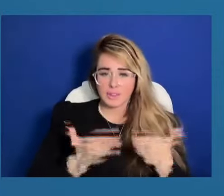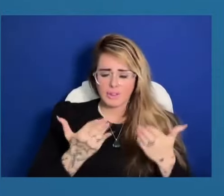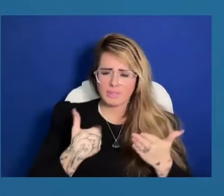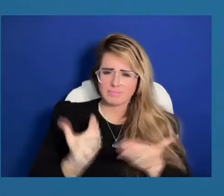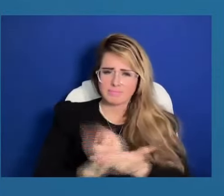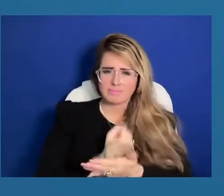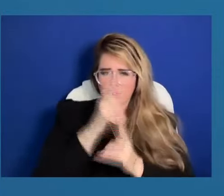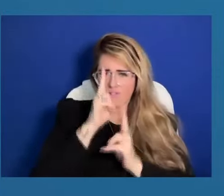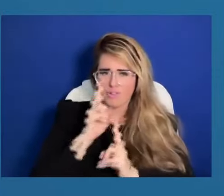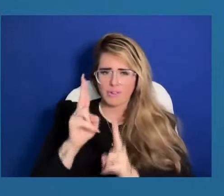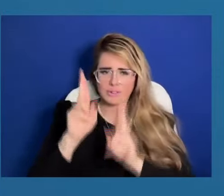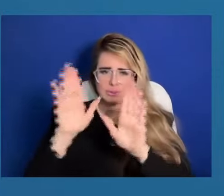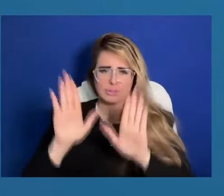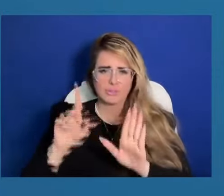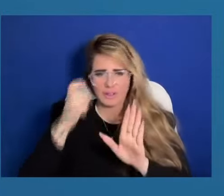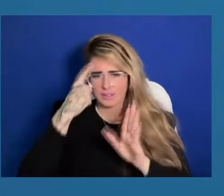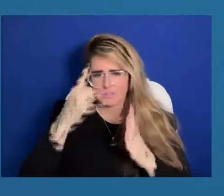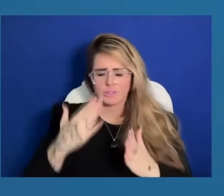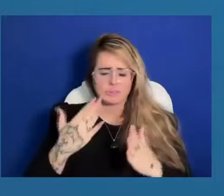our great governor. I mean,